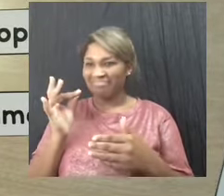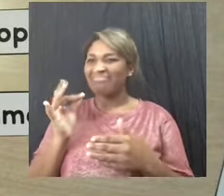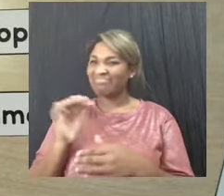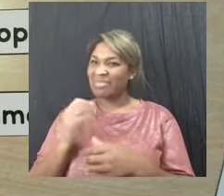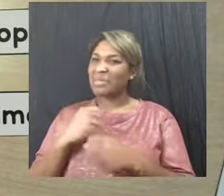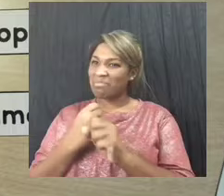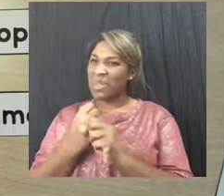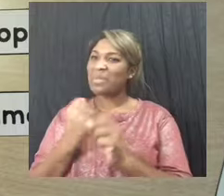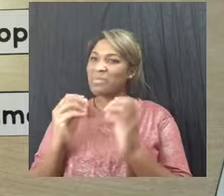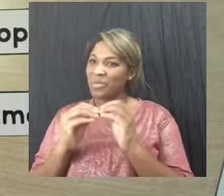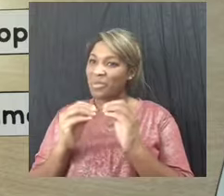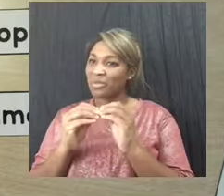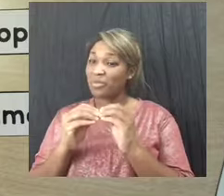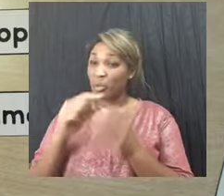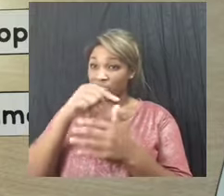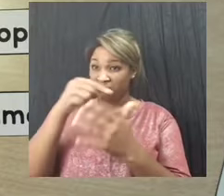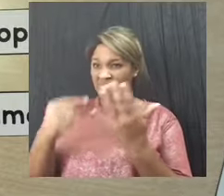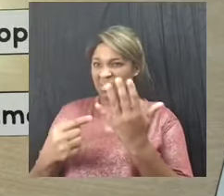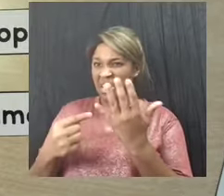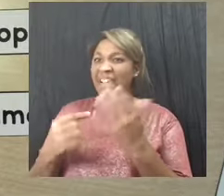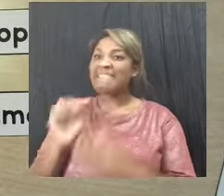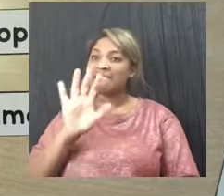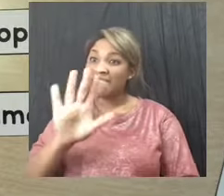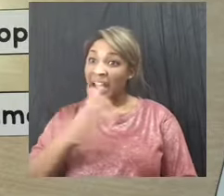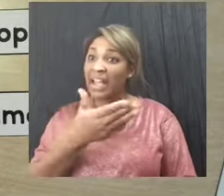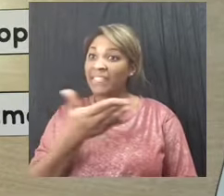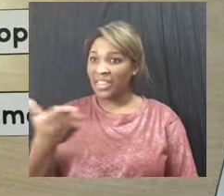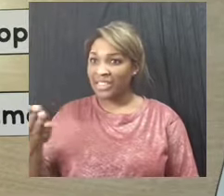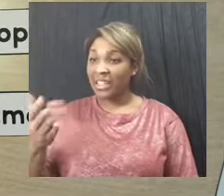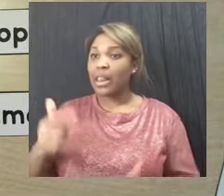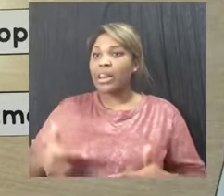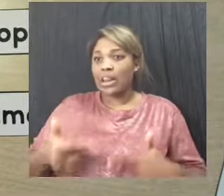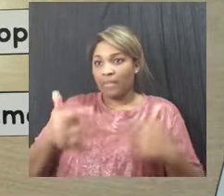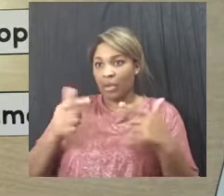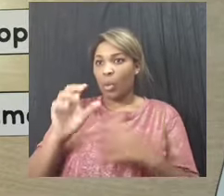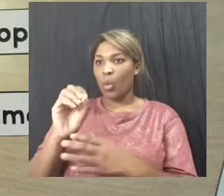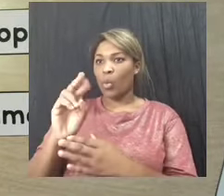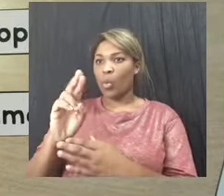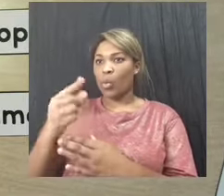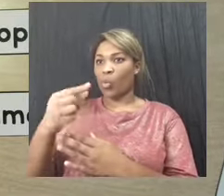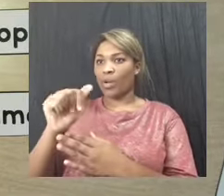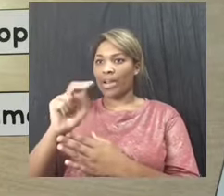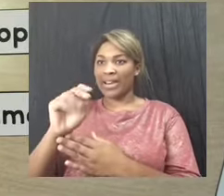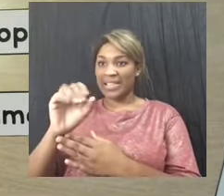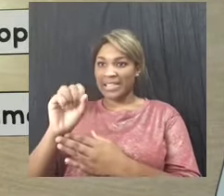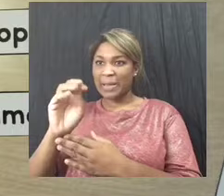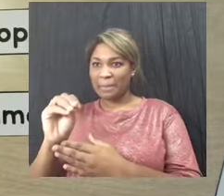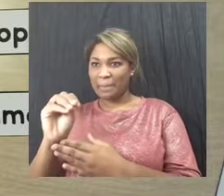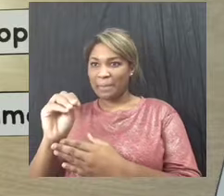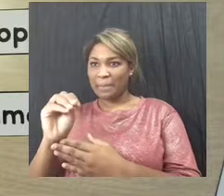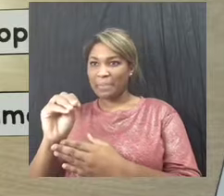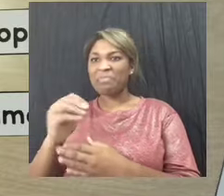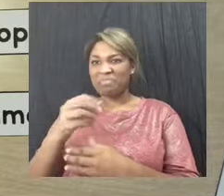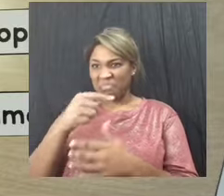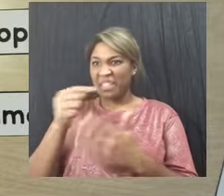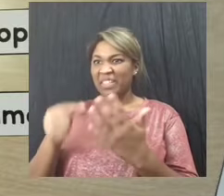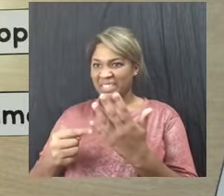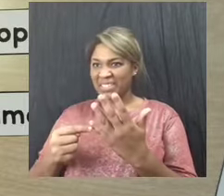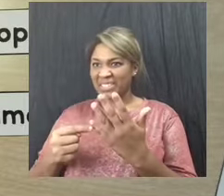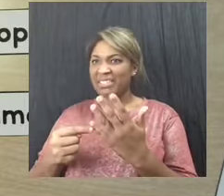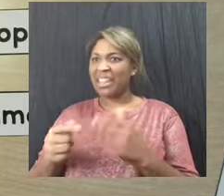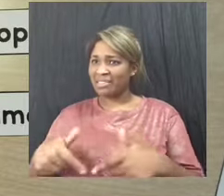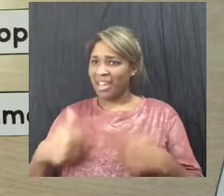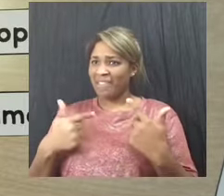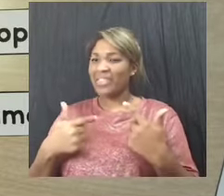are the 5 things that living organisms, those are the functions, the basic life functions that they